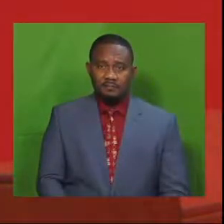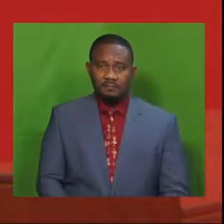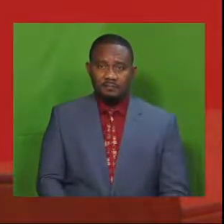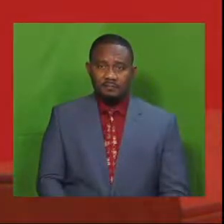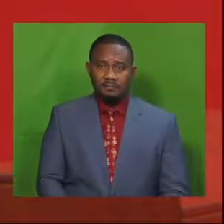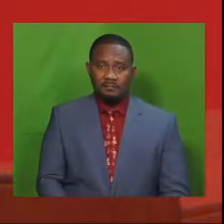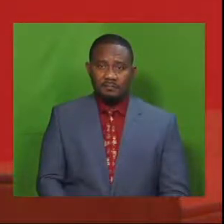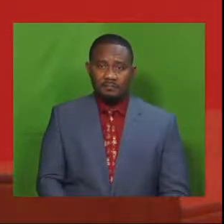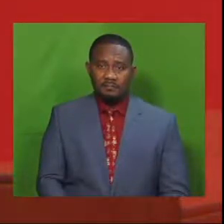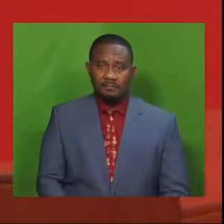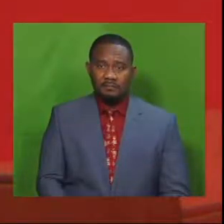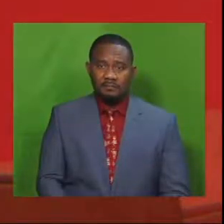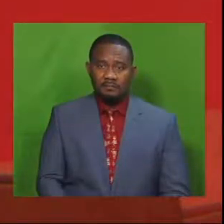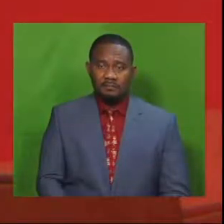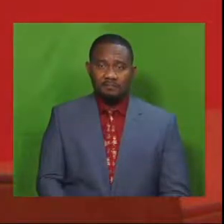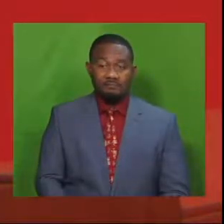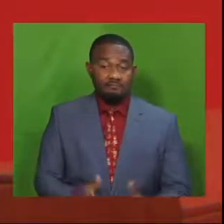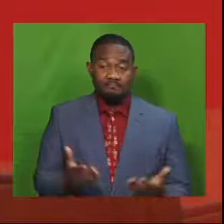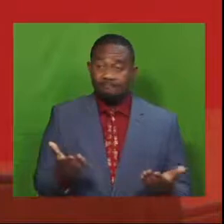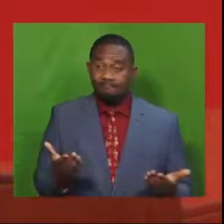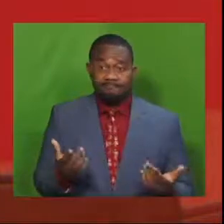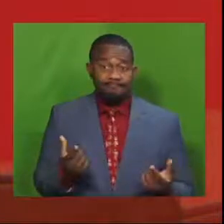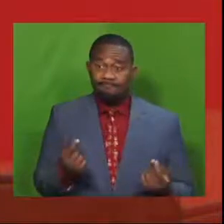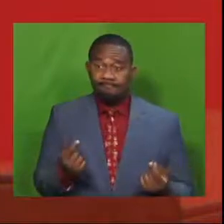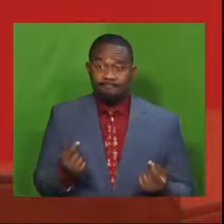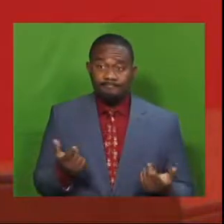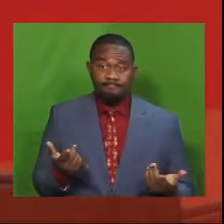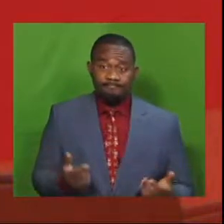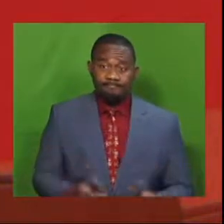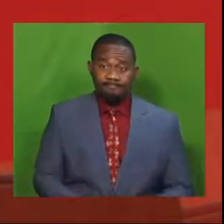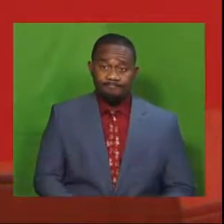Yes, leadership. Any indication?